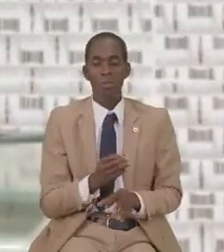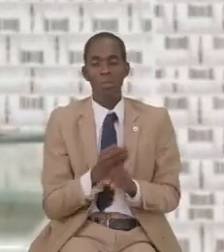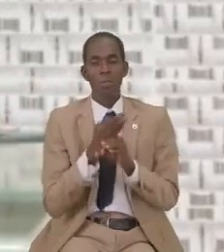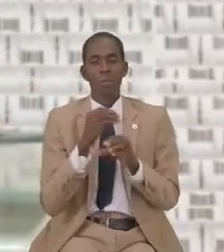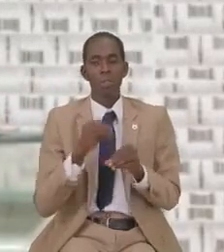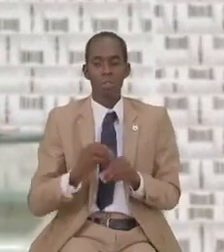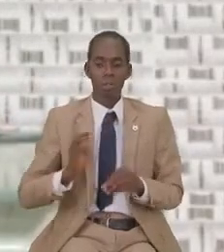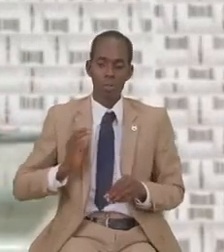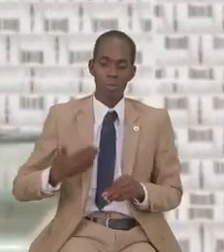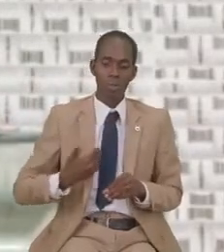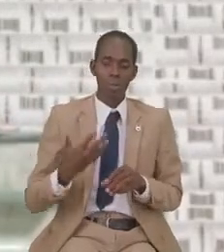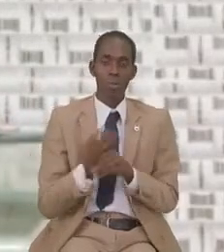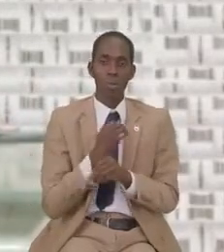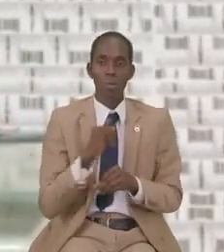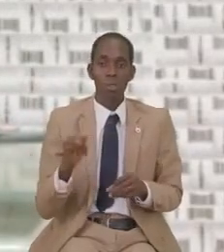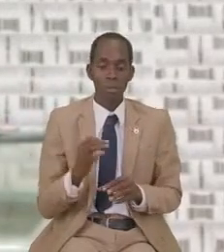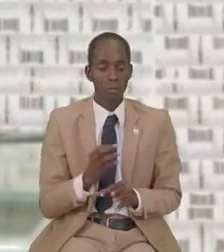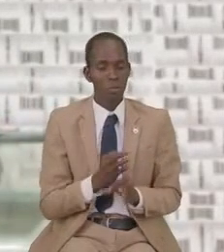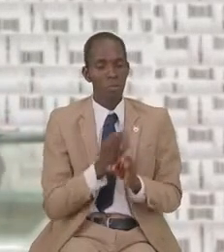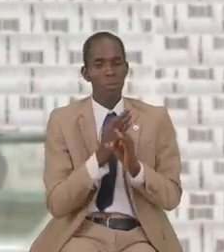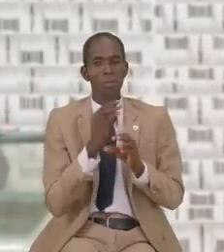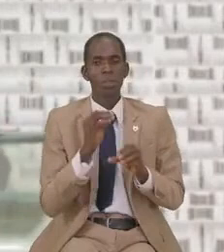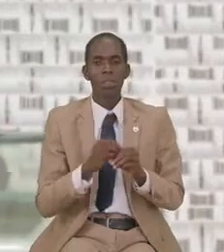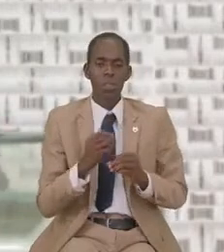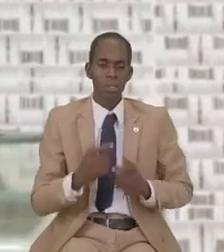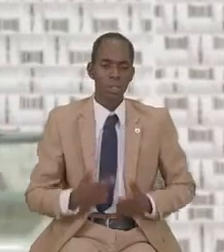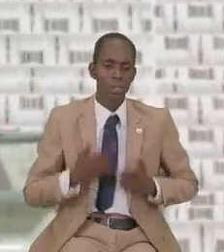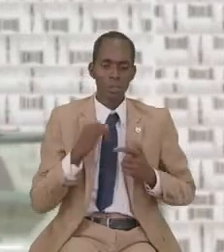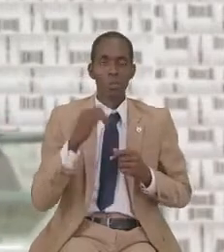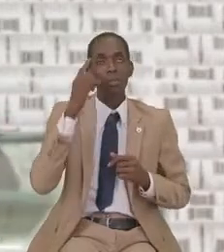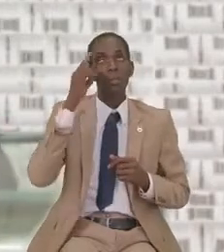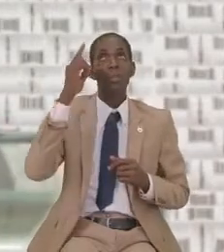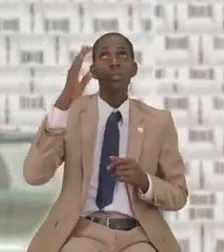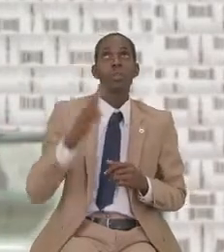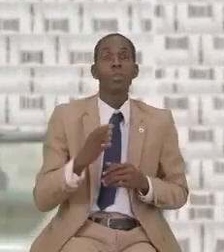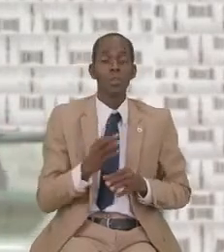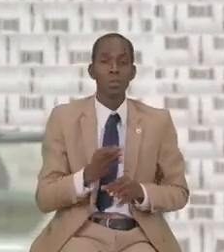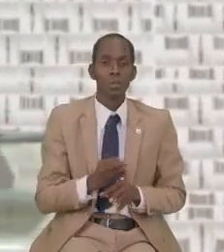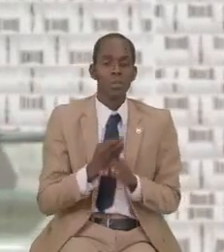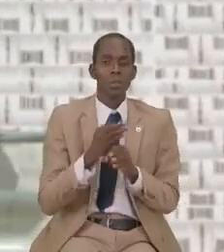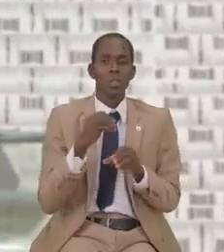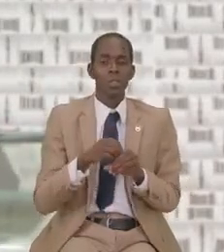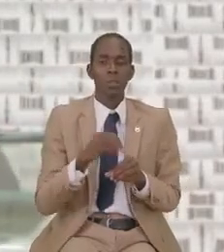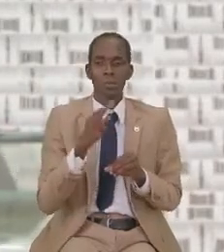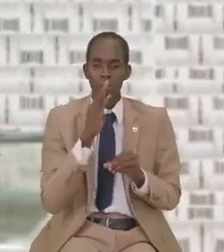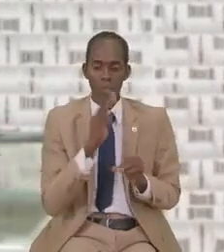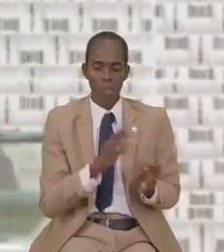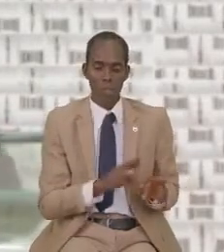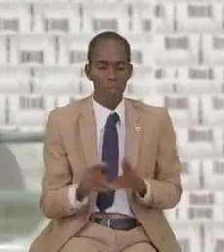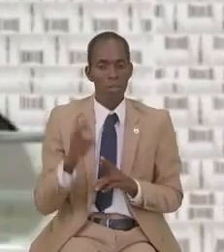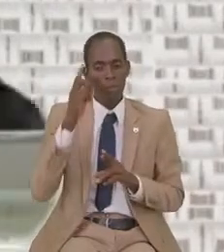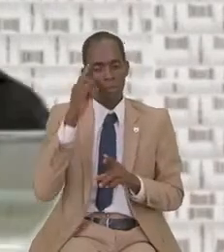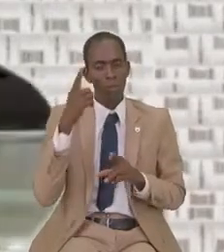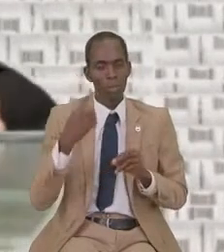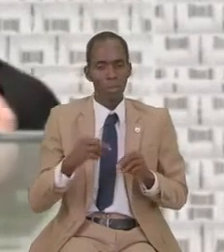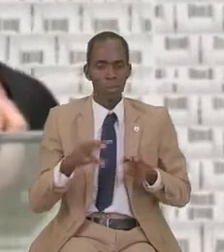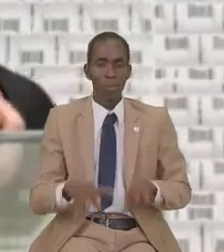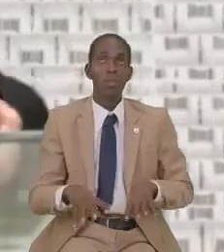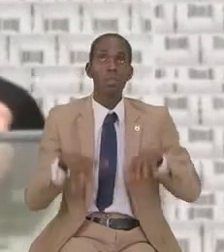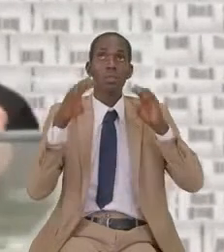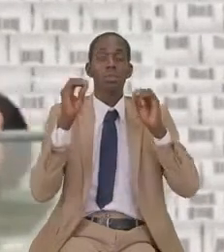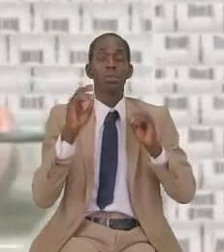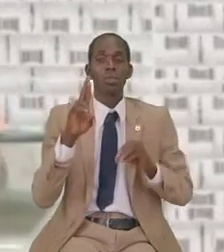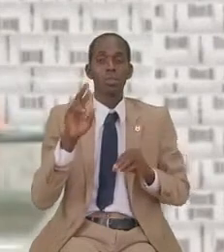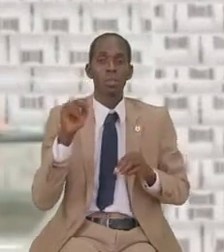winning. Faithful in living for God. Faithful in being ready for the rapture. Who knows when